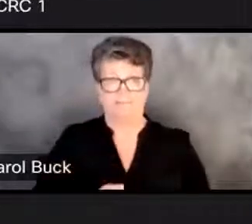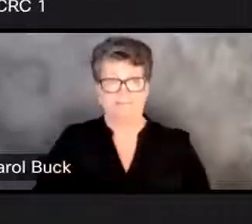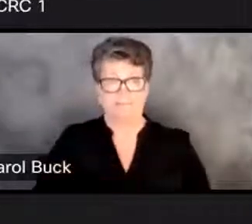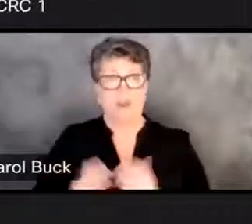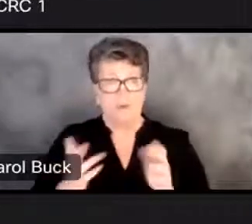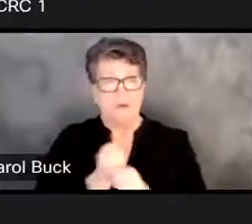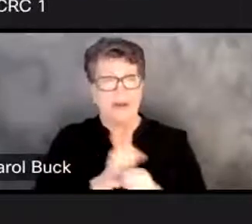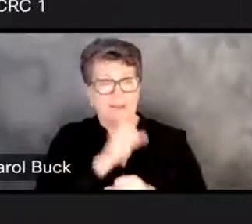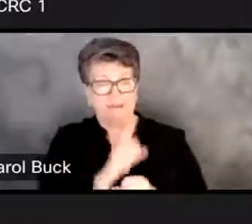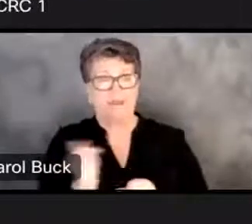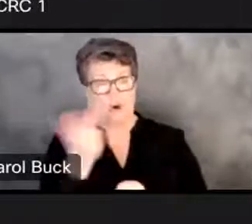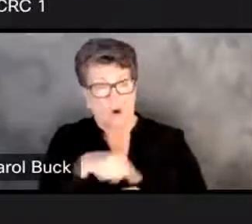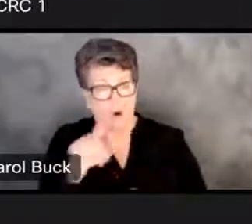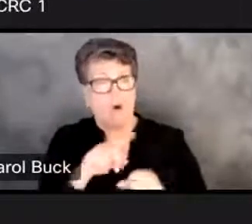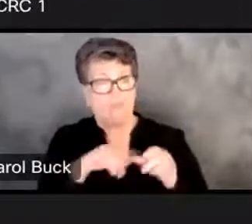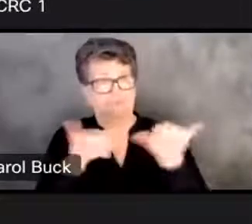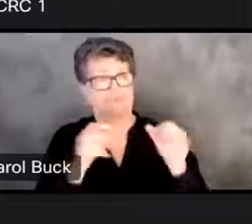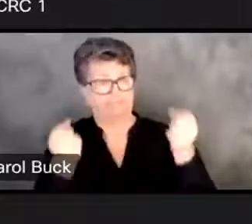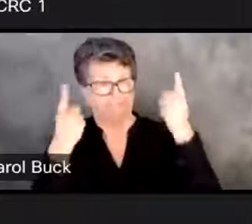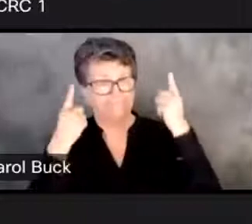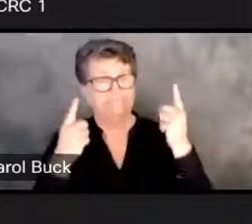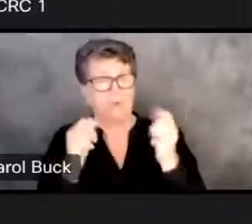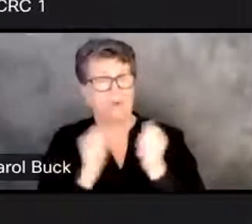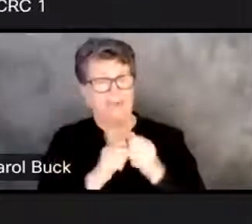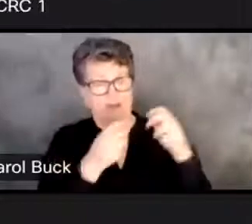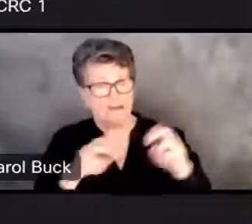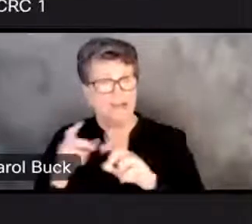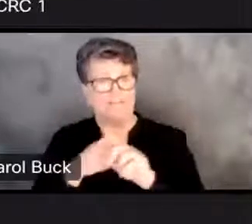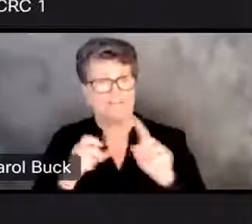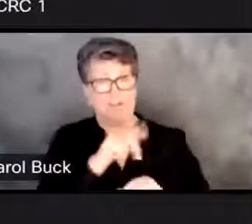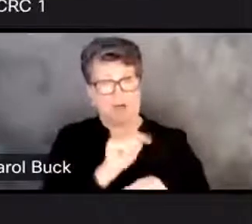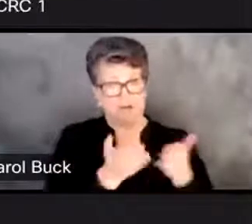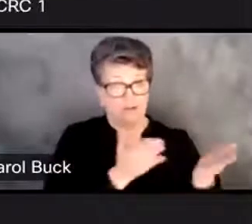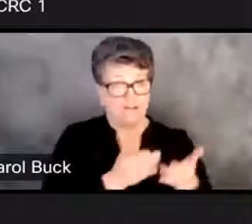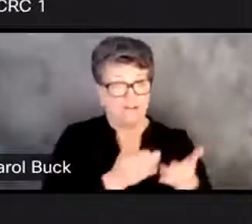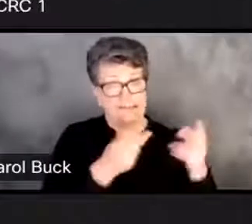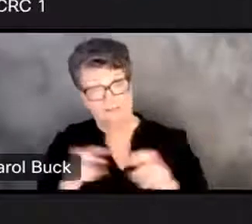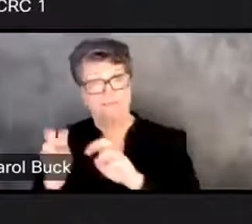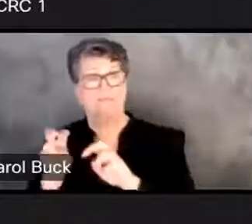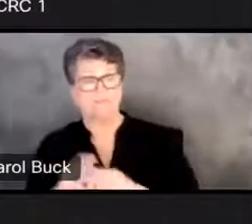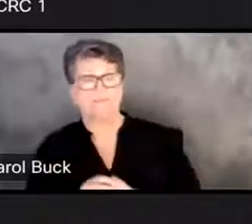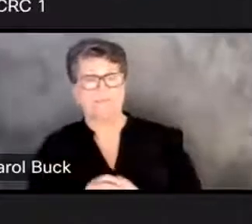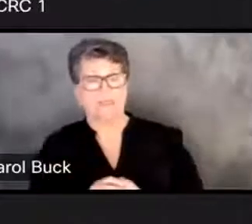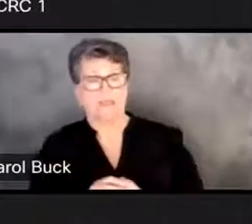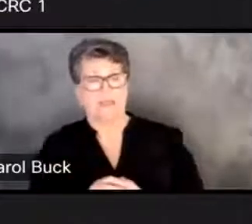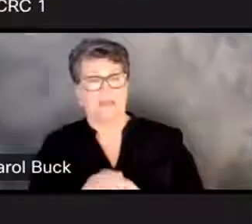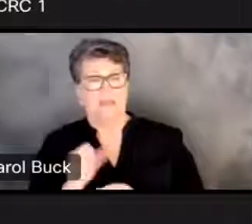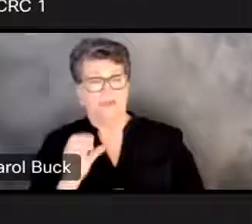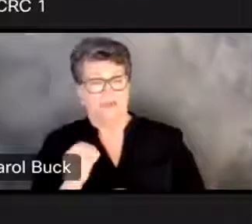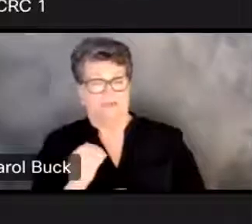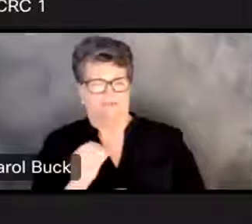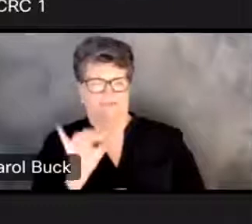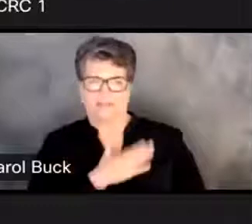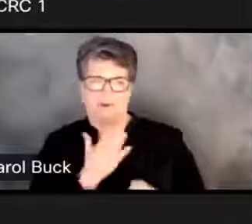want to make sure that everyone is on the same page when it comes to transitioning from alternative services. So that would be